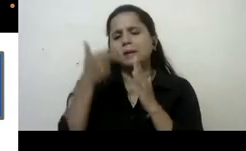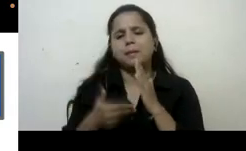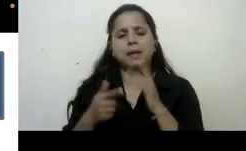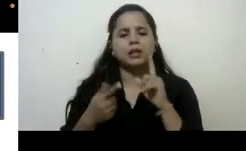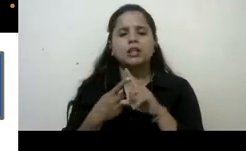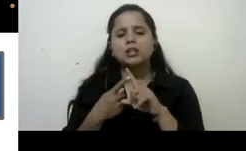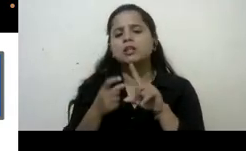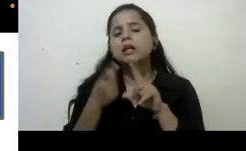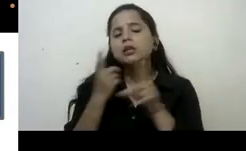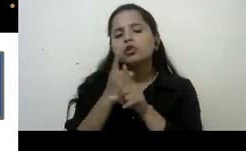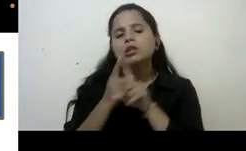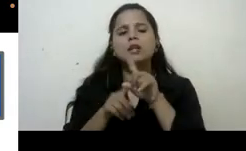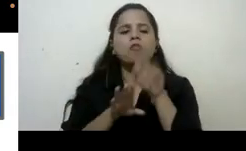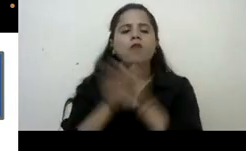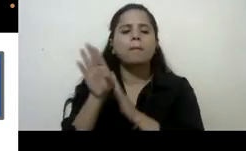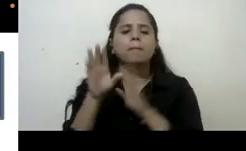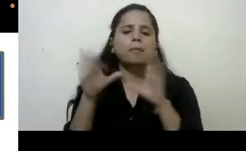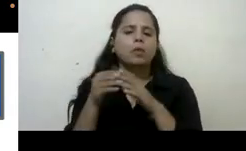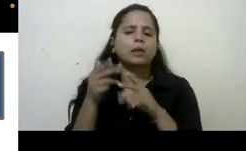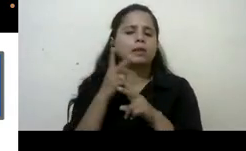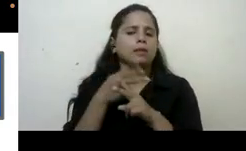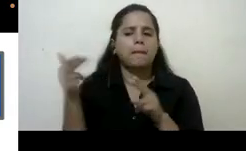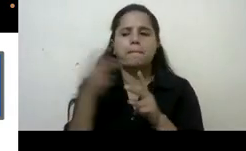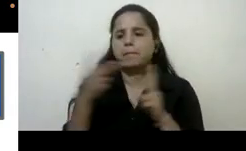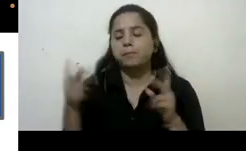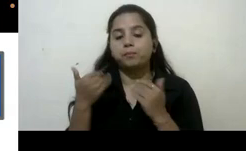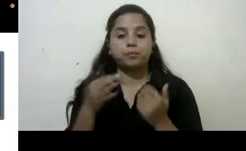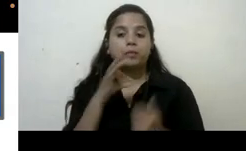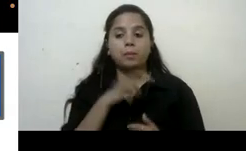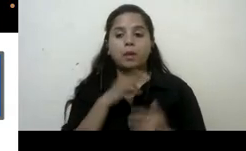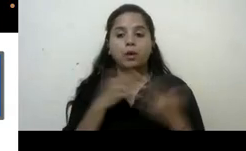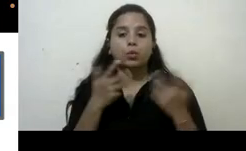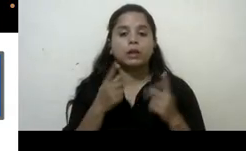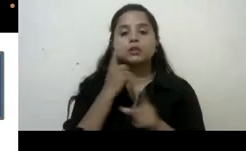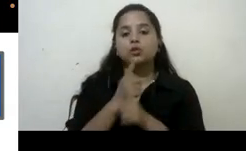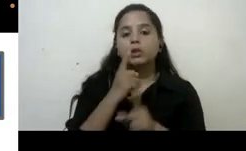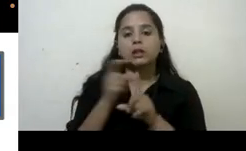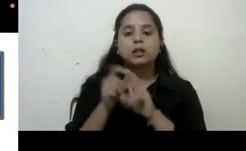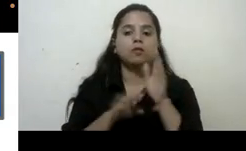group. Now, turning on to the benefits of teacher development group.